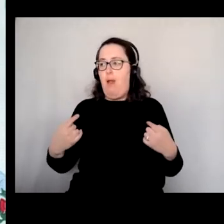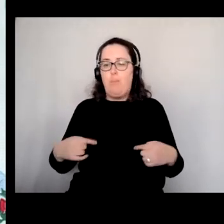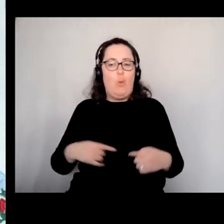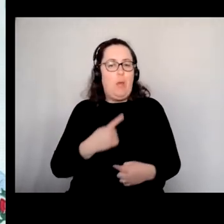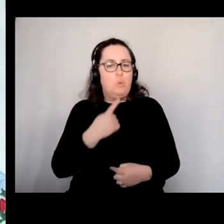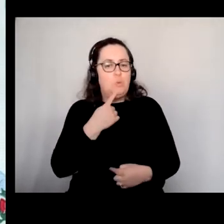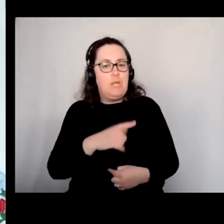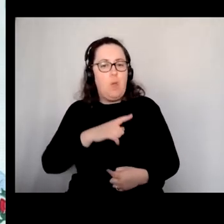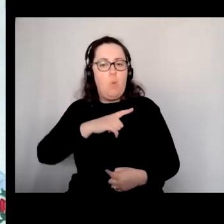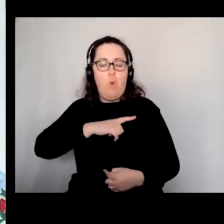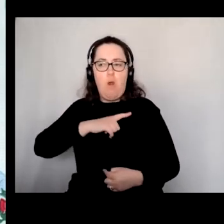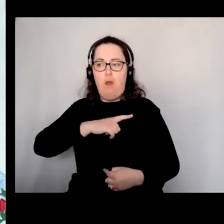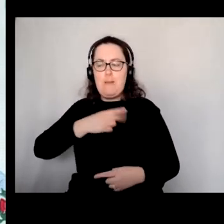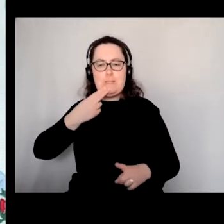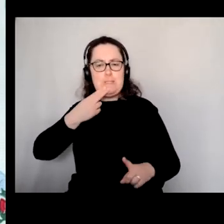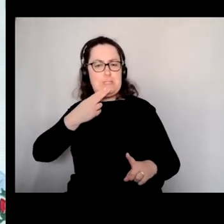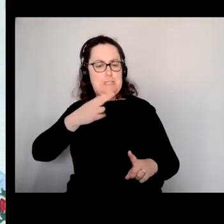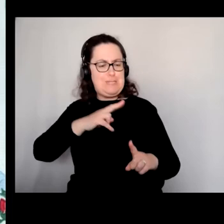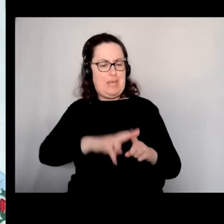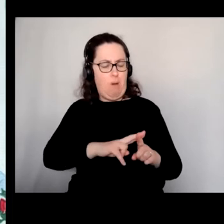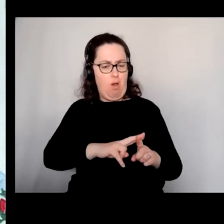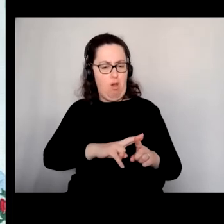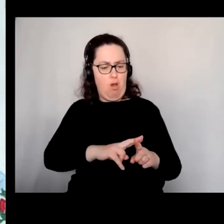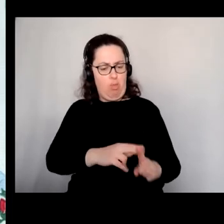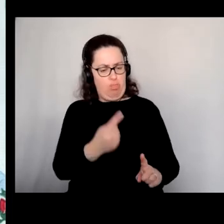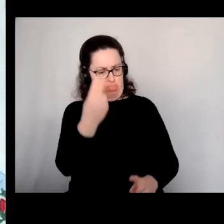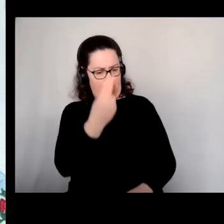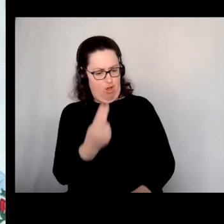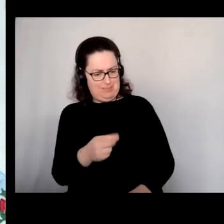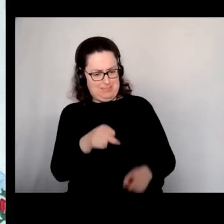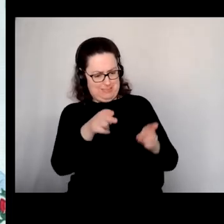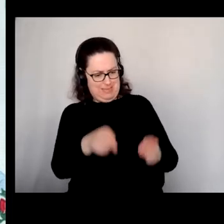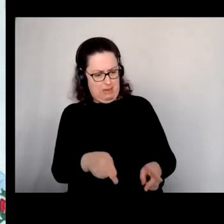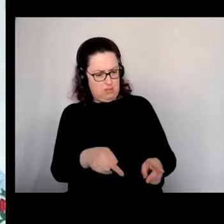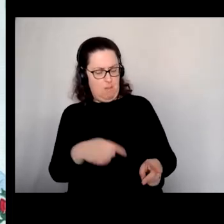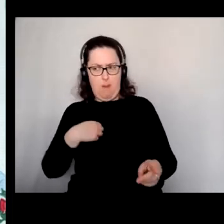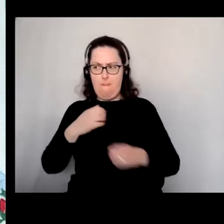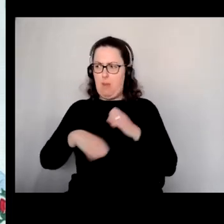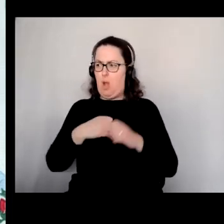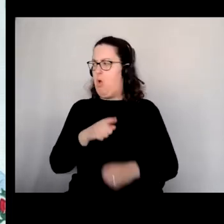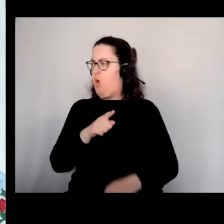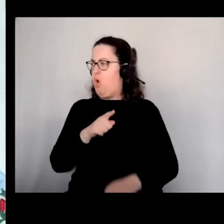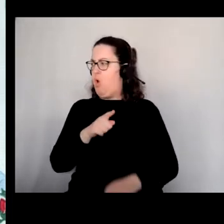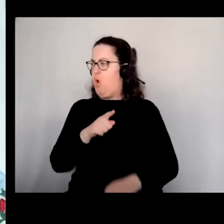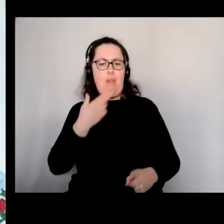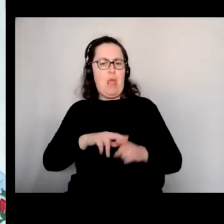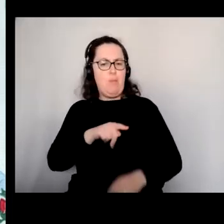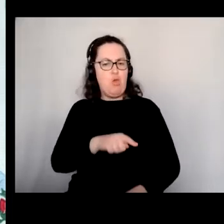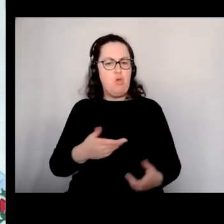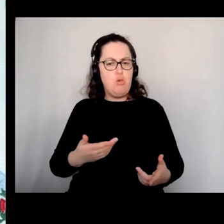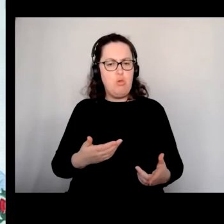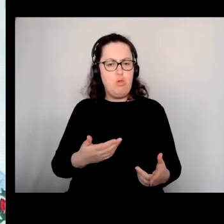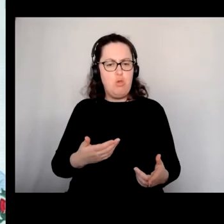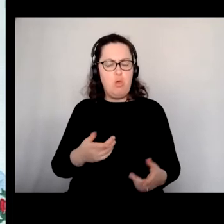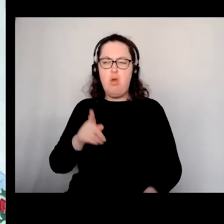so because it's stigmatising of the dead artist. Mm. And while I